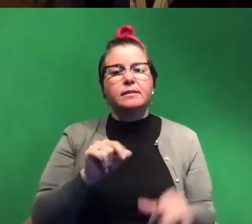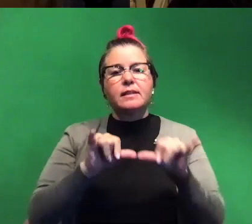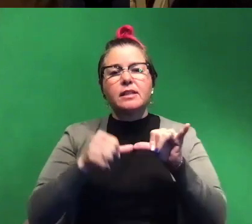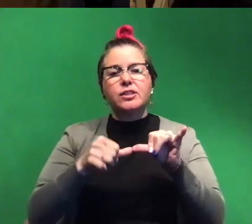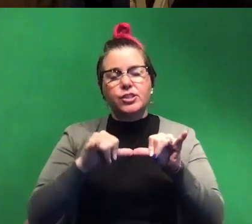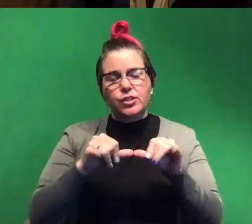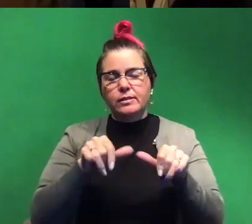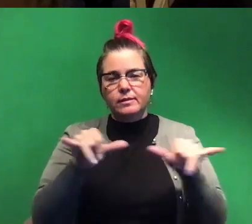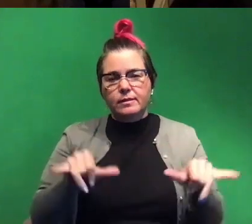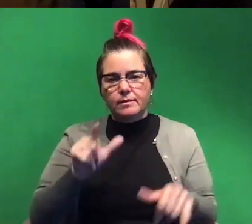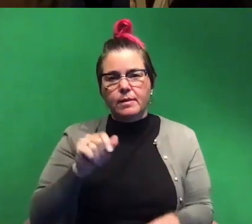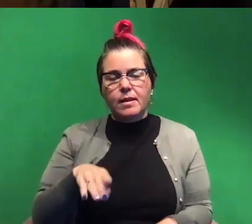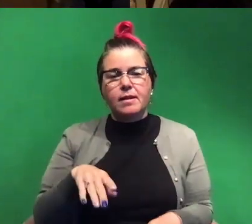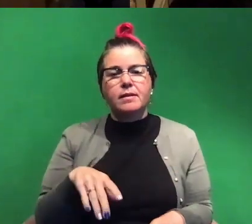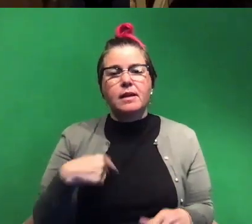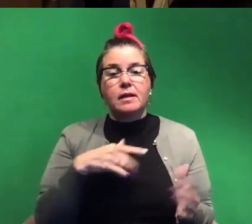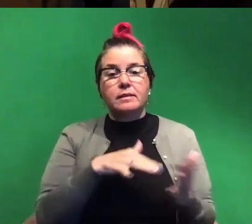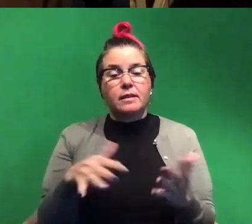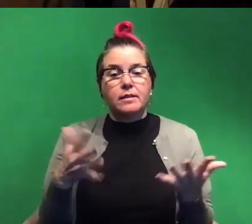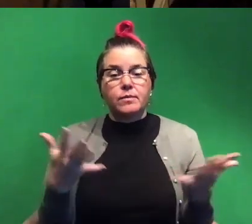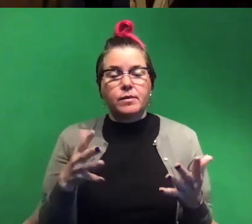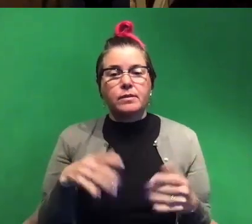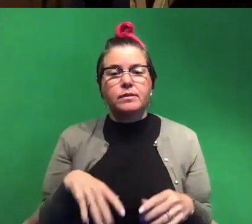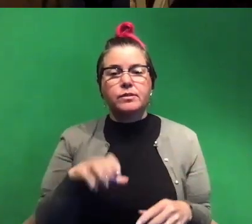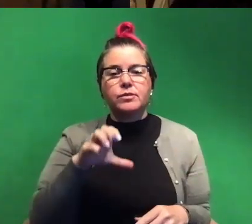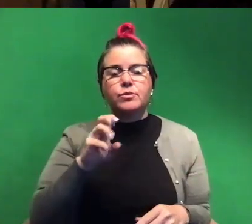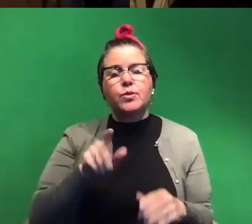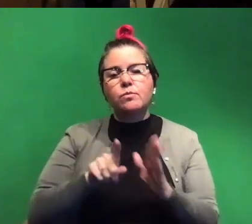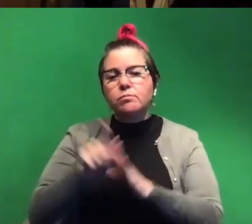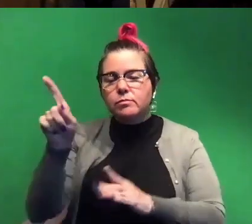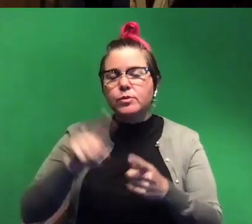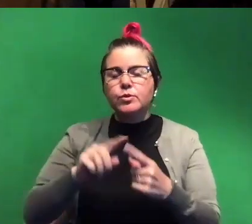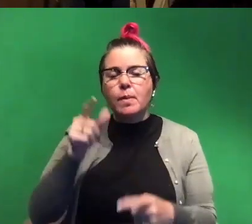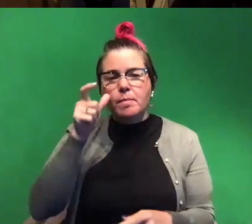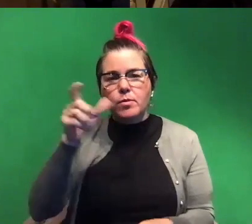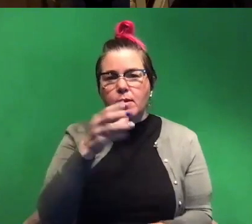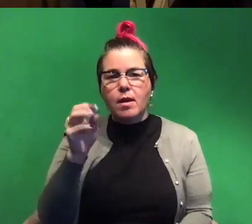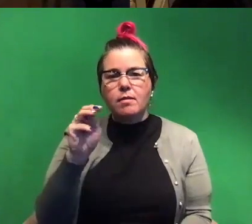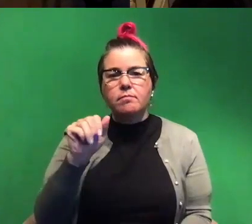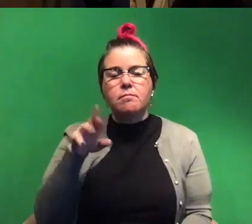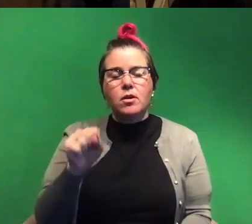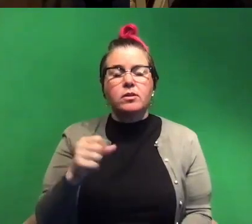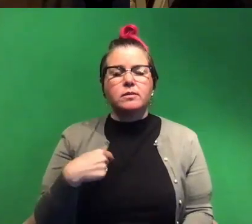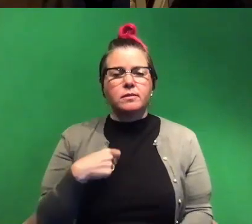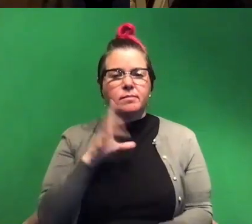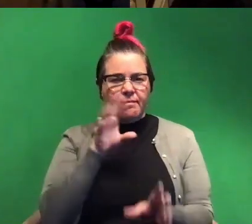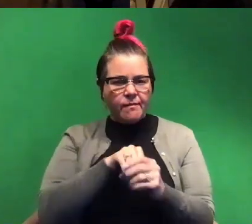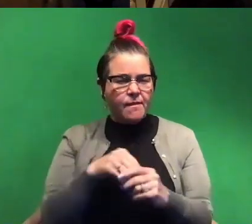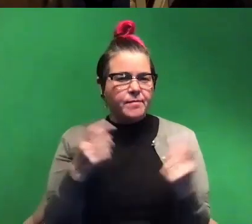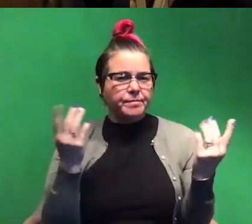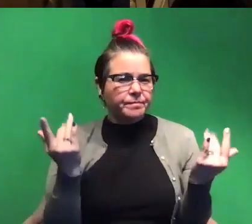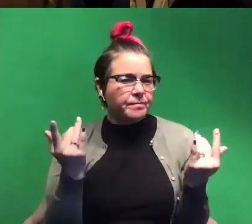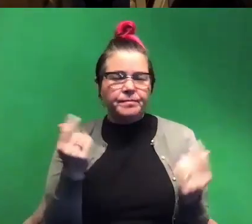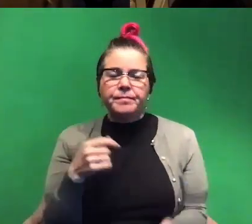Lab, and I study crewed missions to the moon and Mars. What got me interested in aerospace at first,